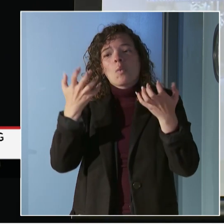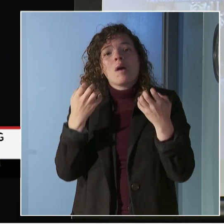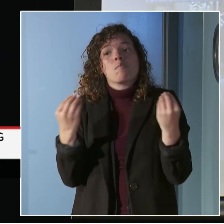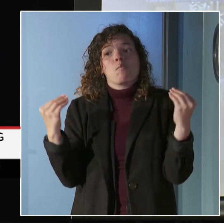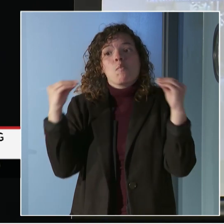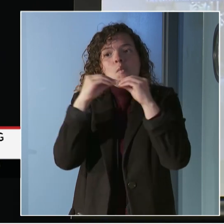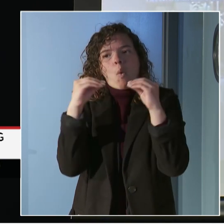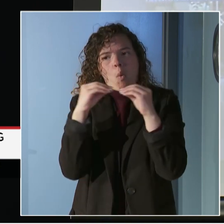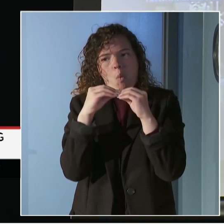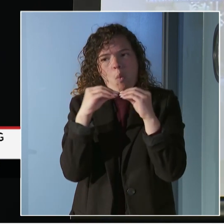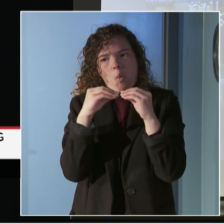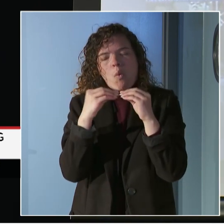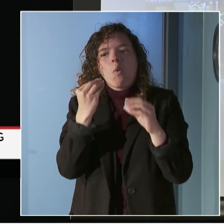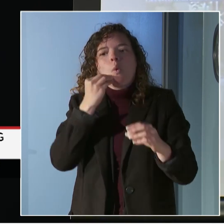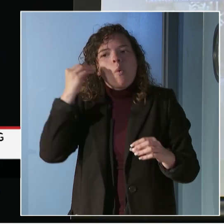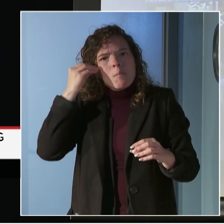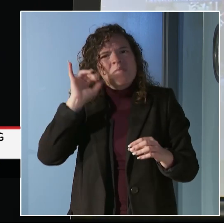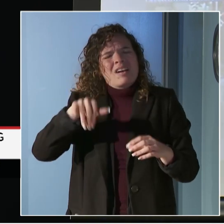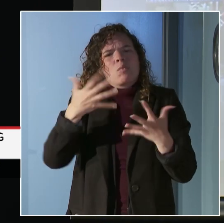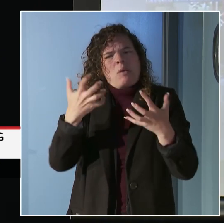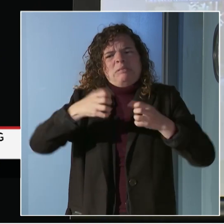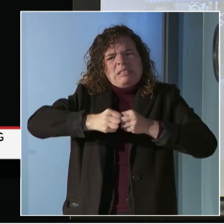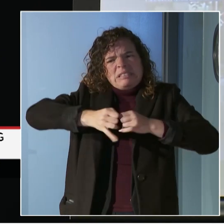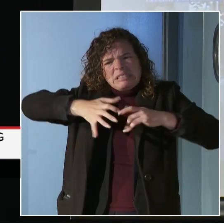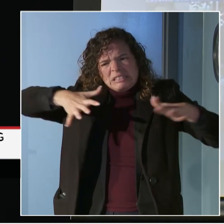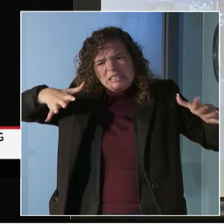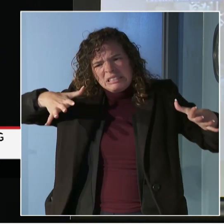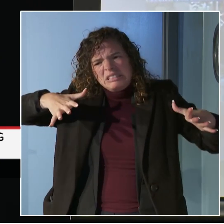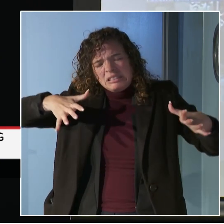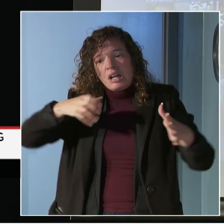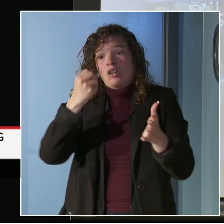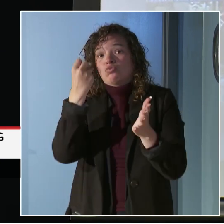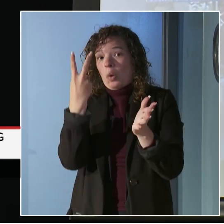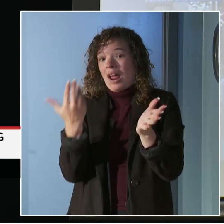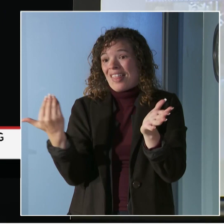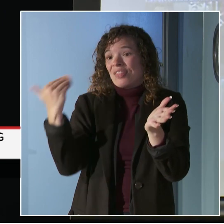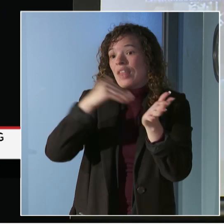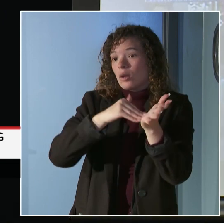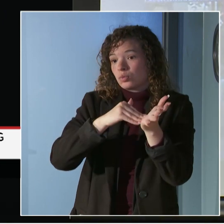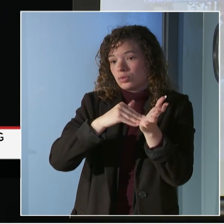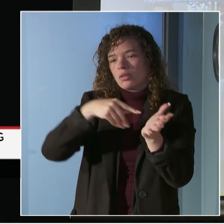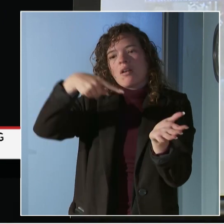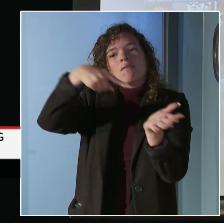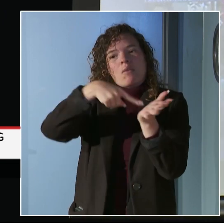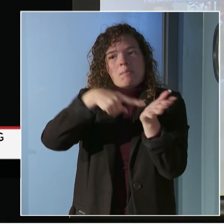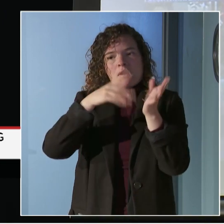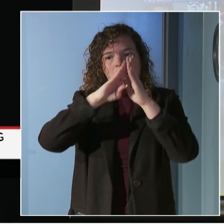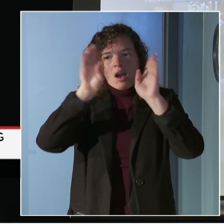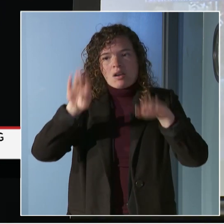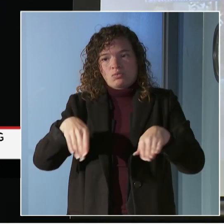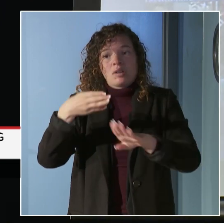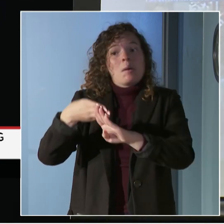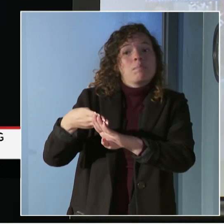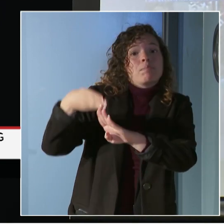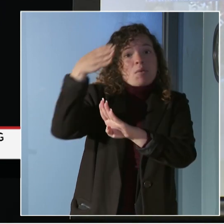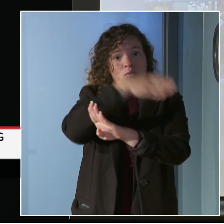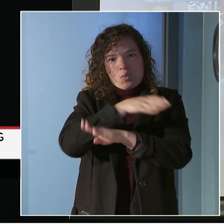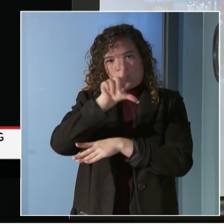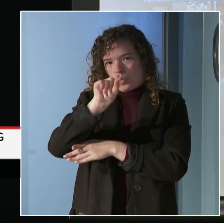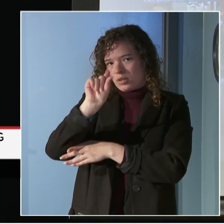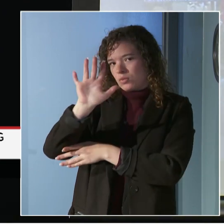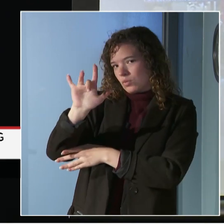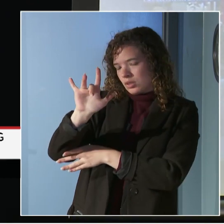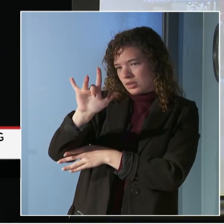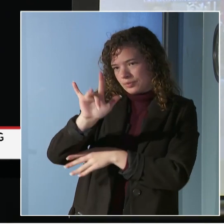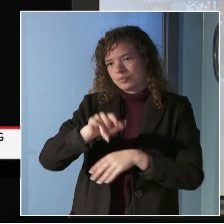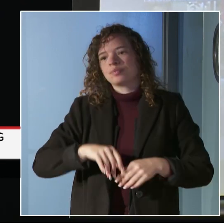least 12,000 of affordable housing. By 2025, our mayor also committed to producing affordable housing across all 8